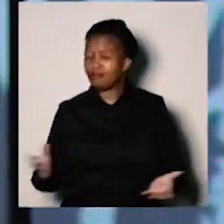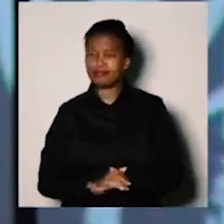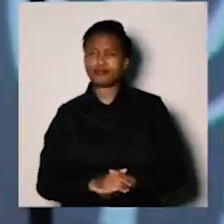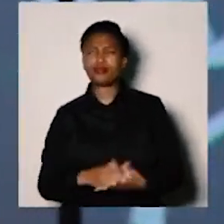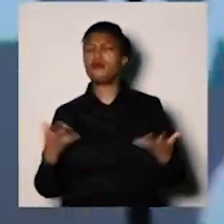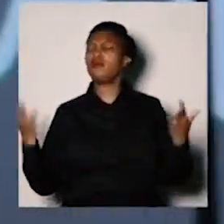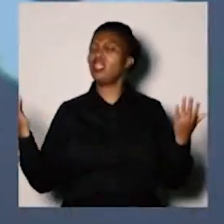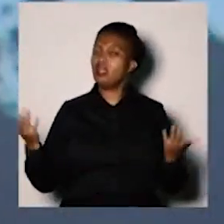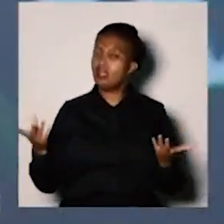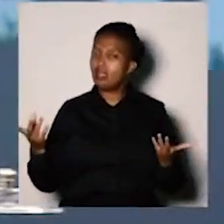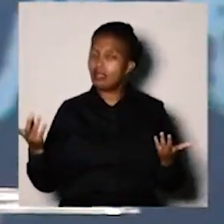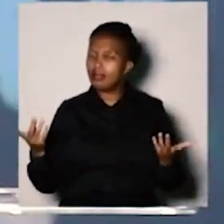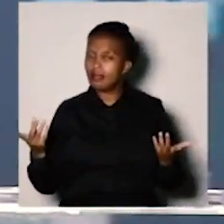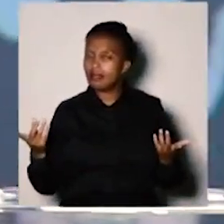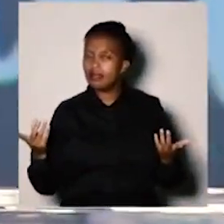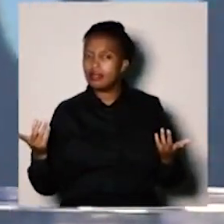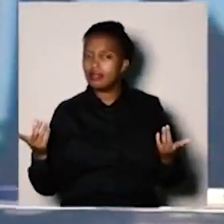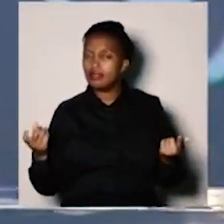was